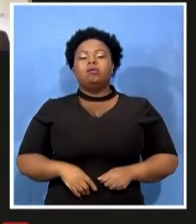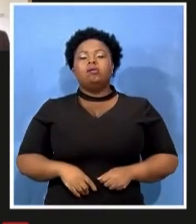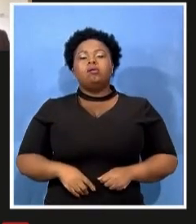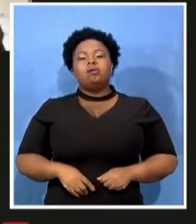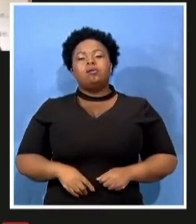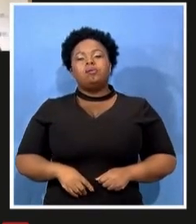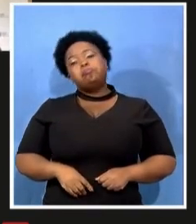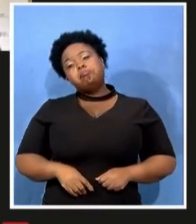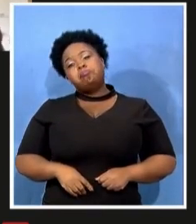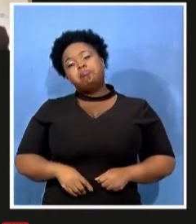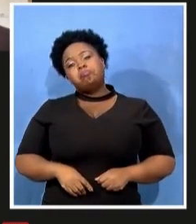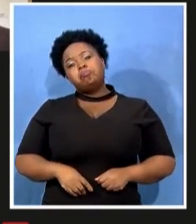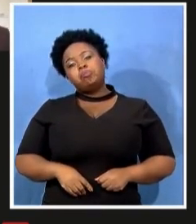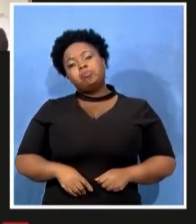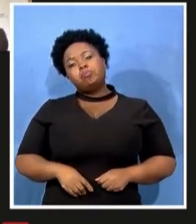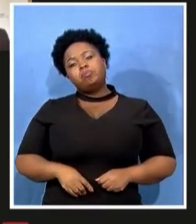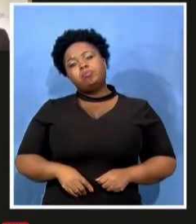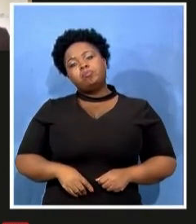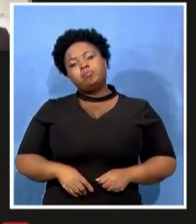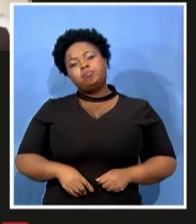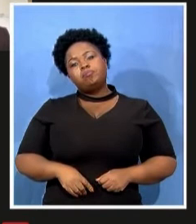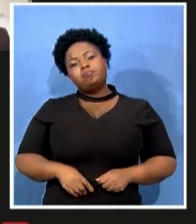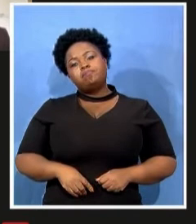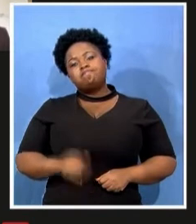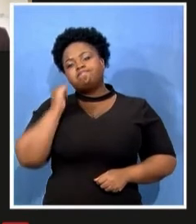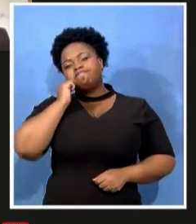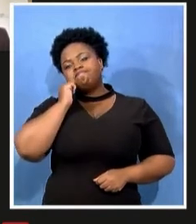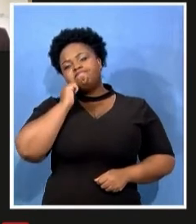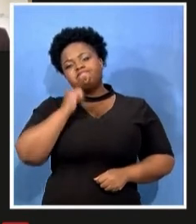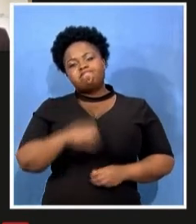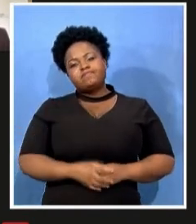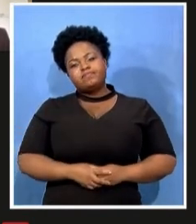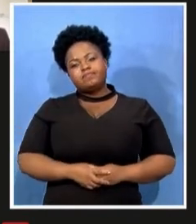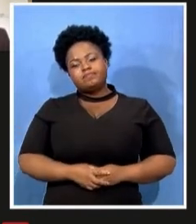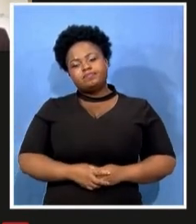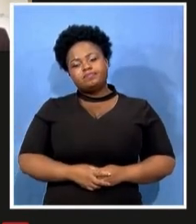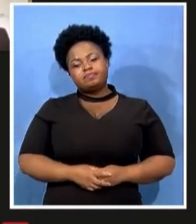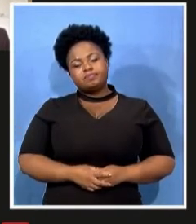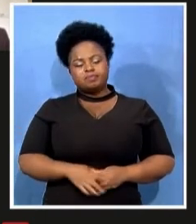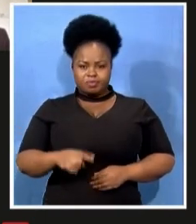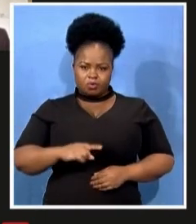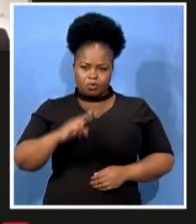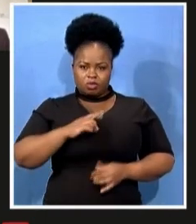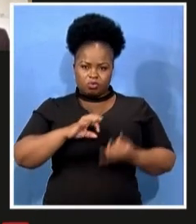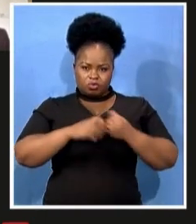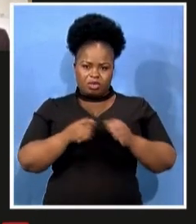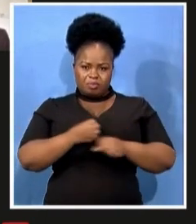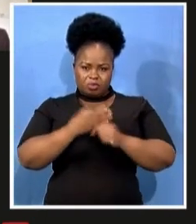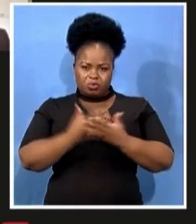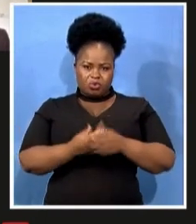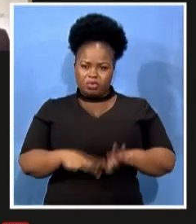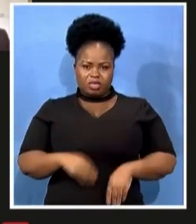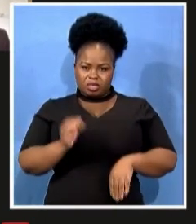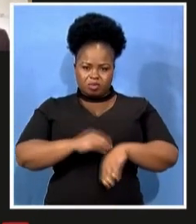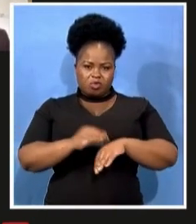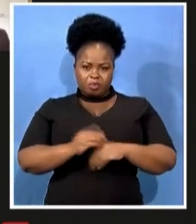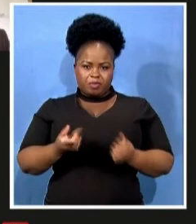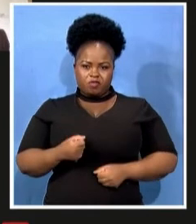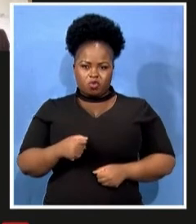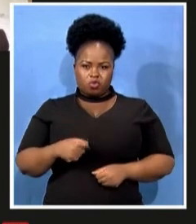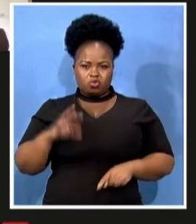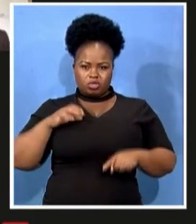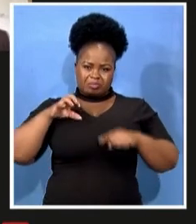excuse me, you don't have a problem of tracking where the delivery, the stock